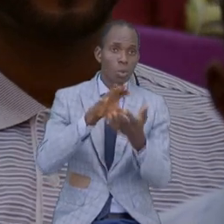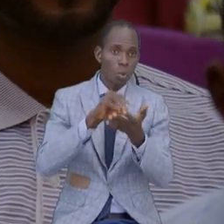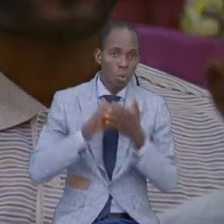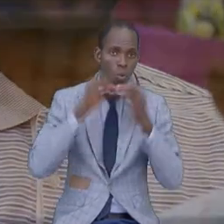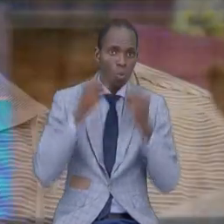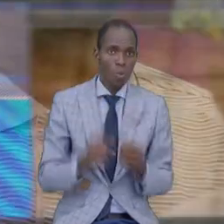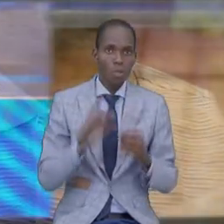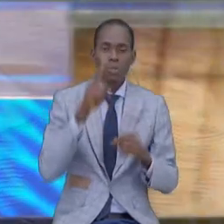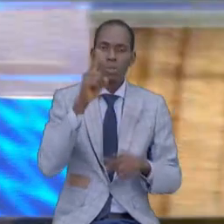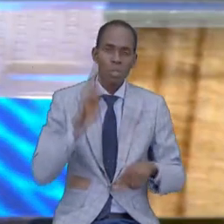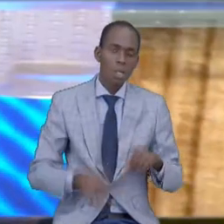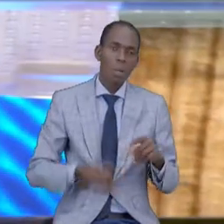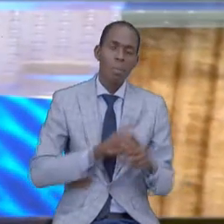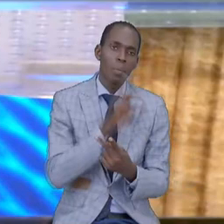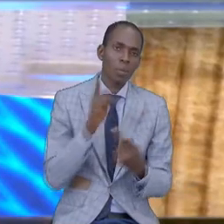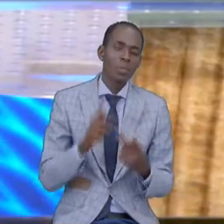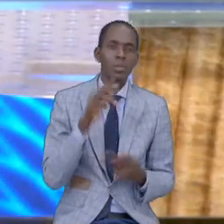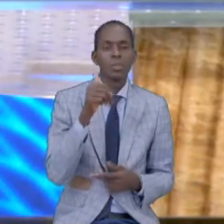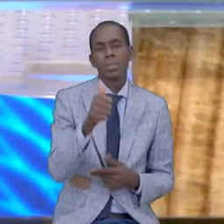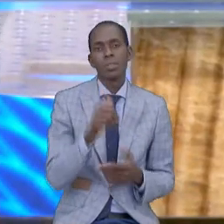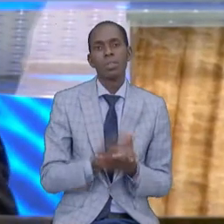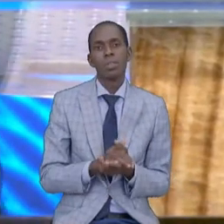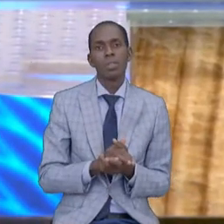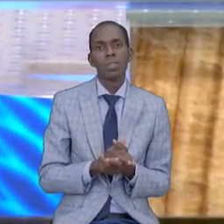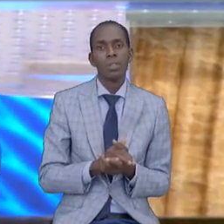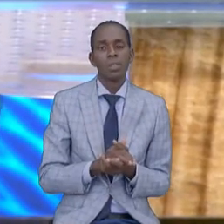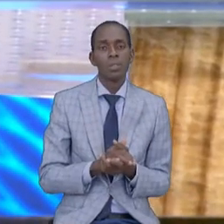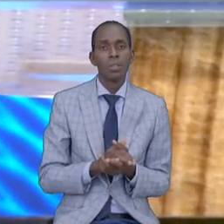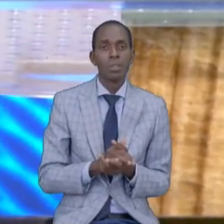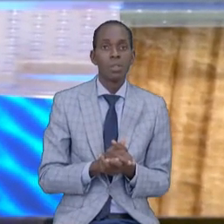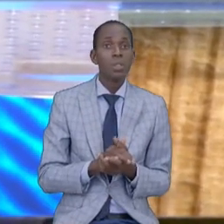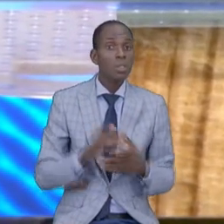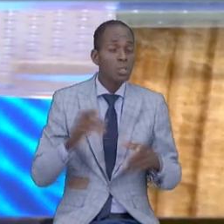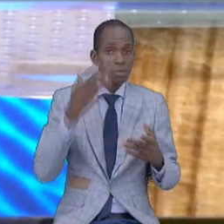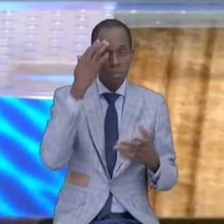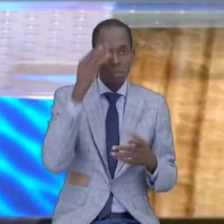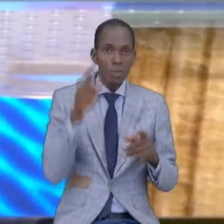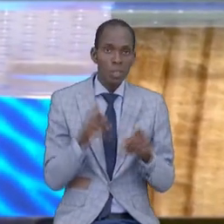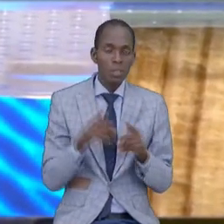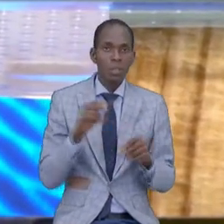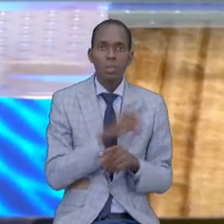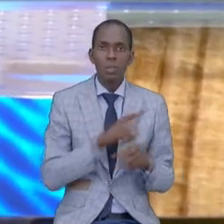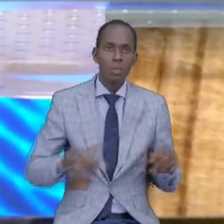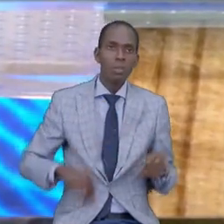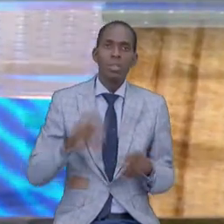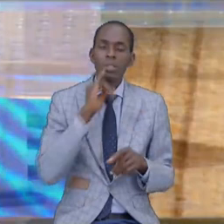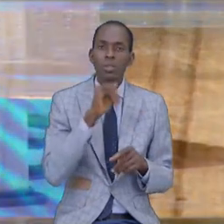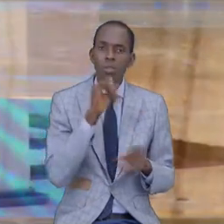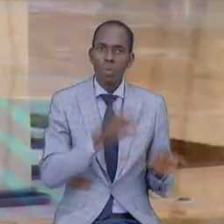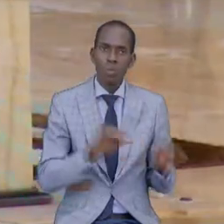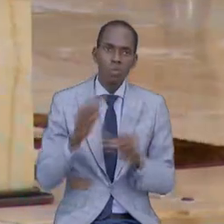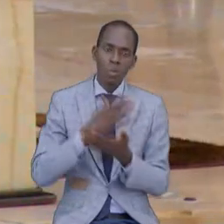you cannot perfect yourself. And the Lord knew that. And the Lord is not pushing you away from that. He